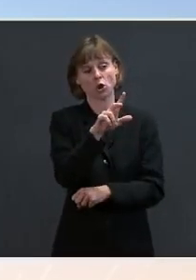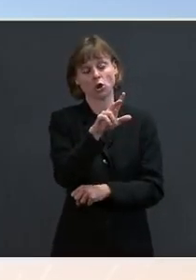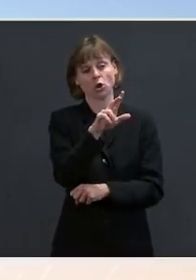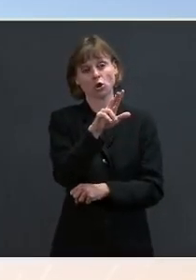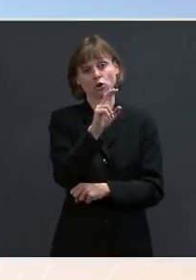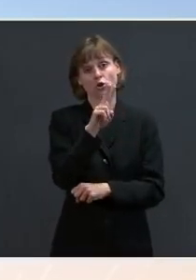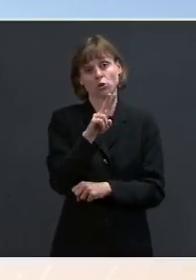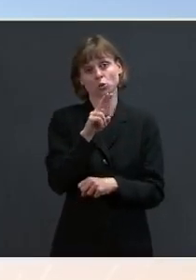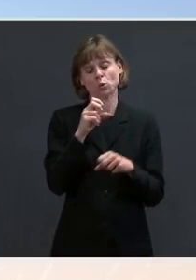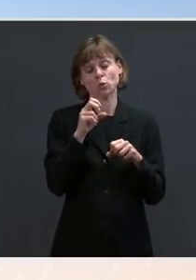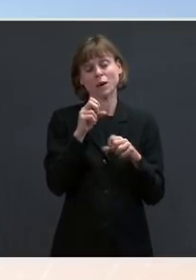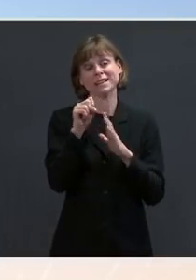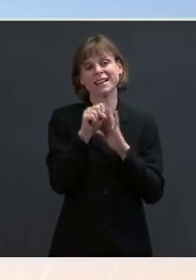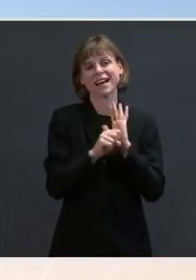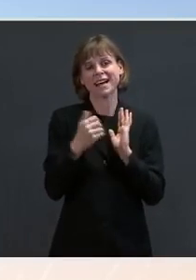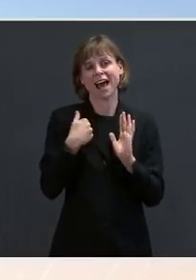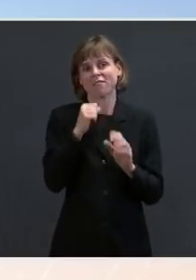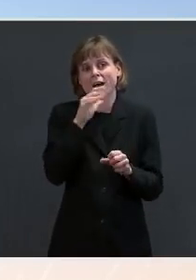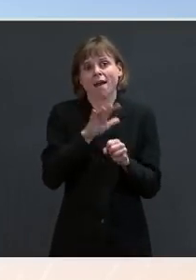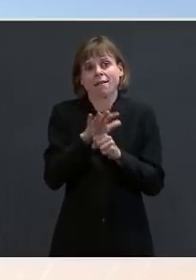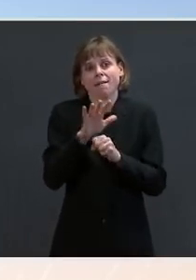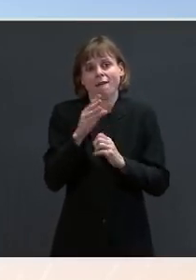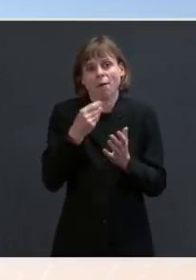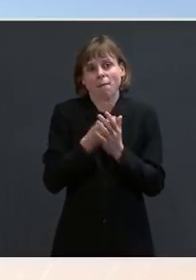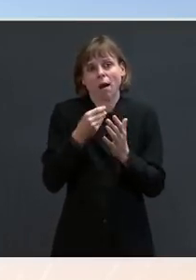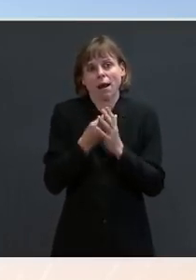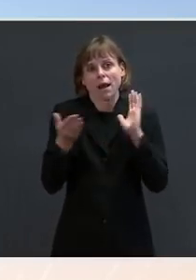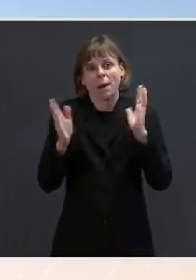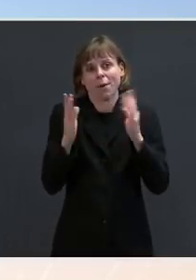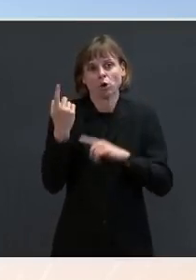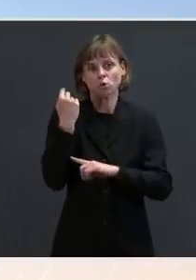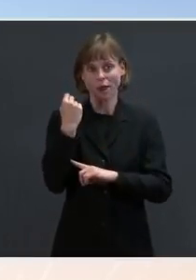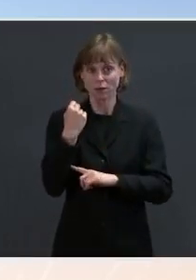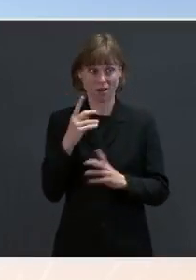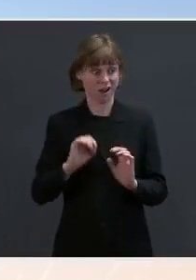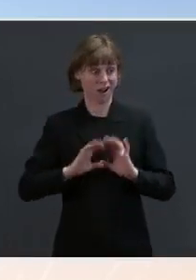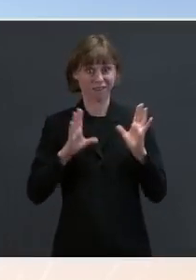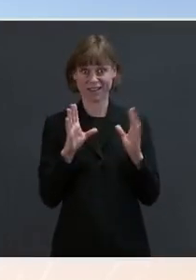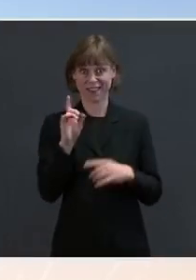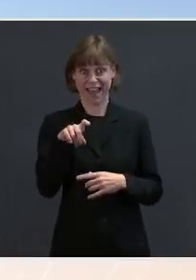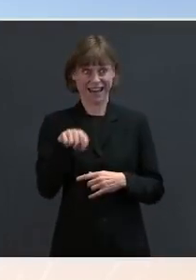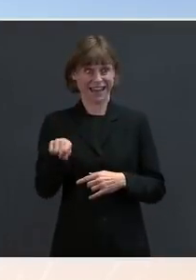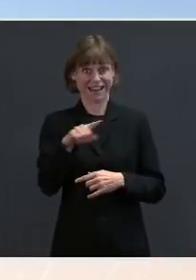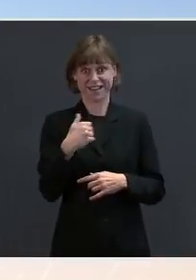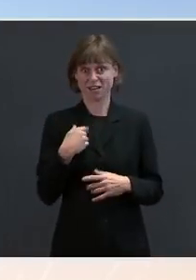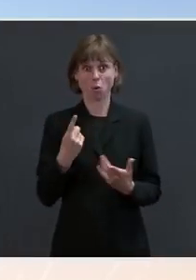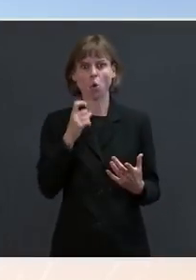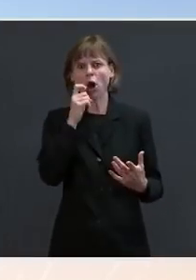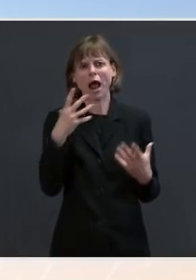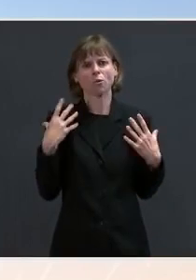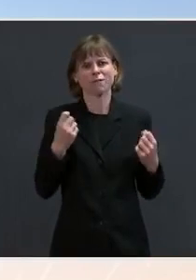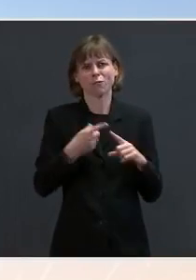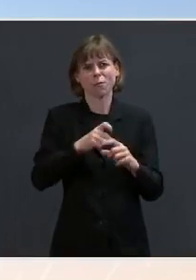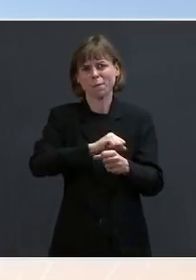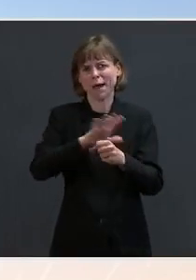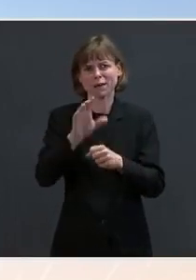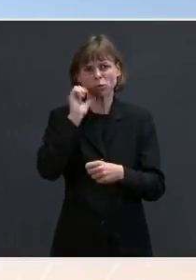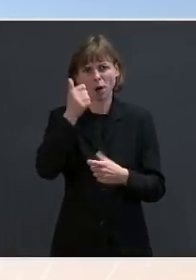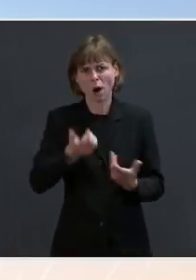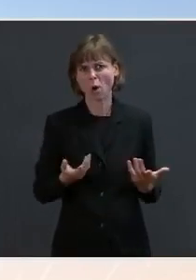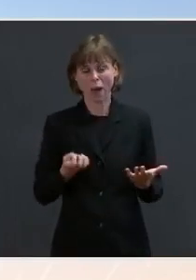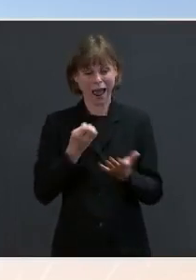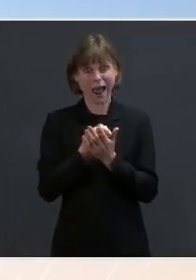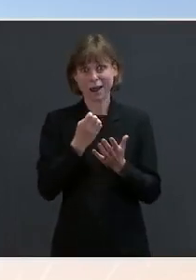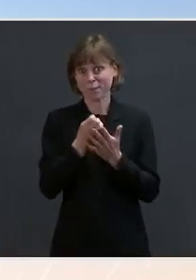compared to last year. So it's clear there is a need out there, and we are not going to recover from this pandemic tomorrow. The economic recession will